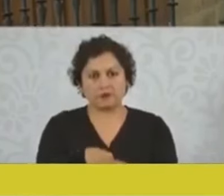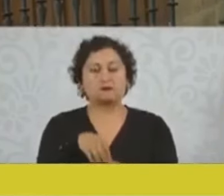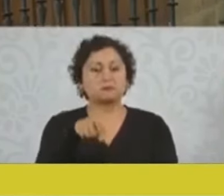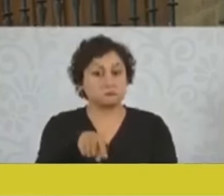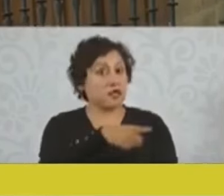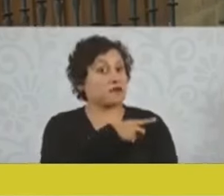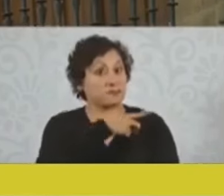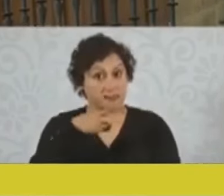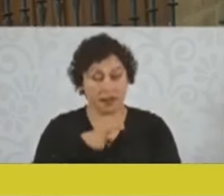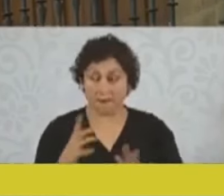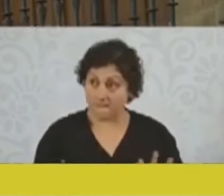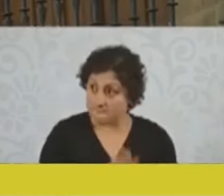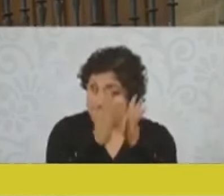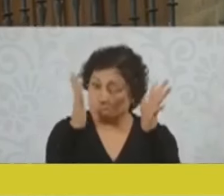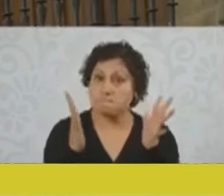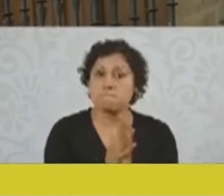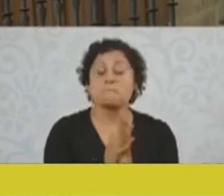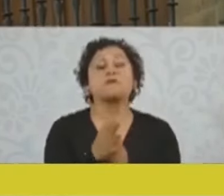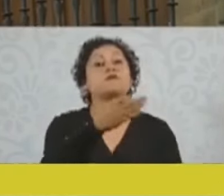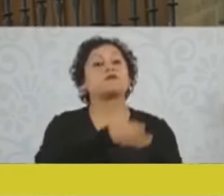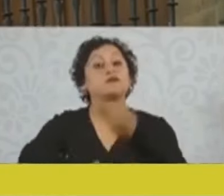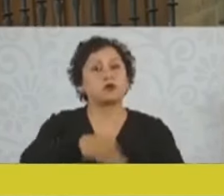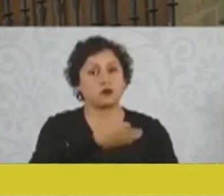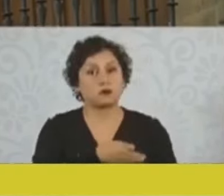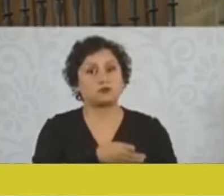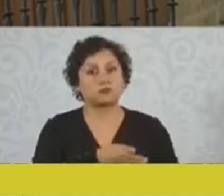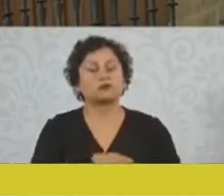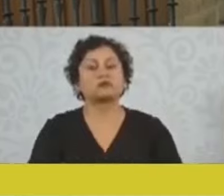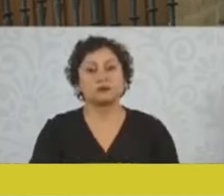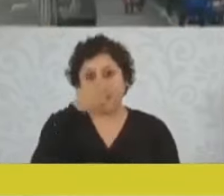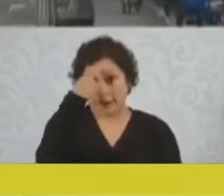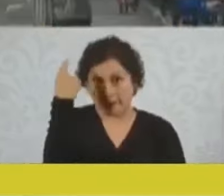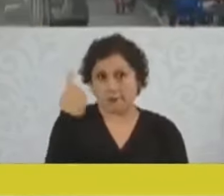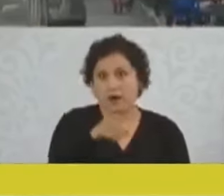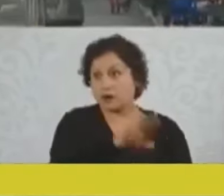to strengthen participatory democracy,